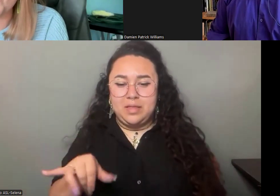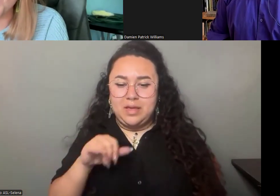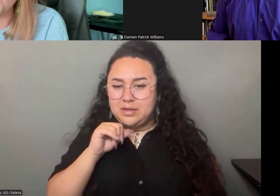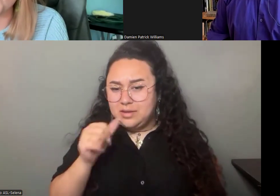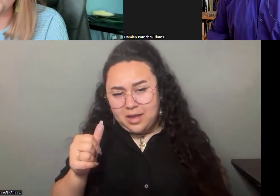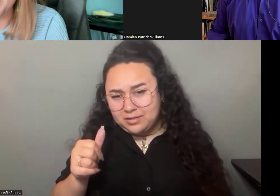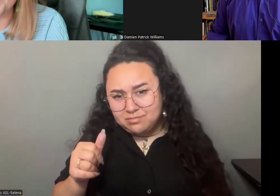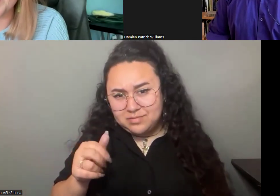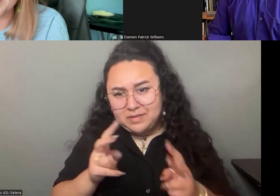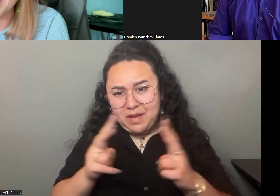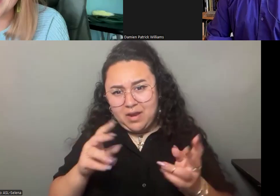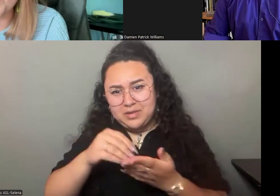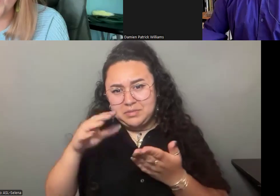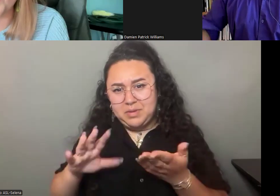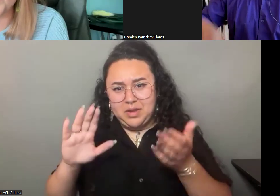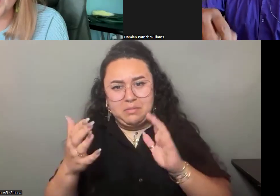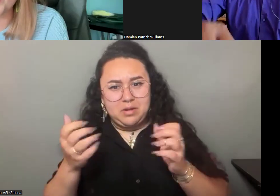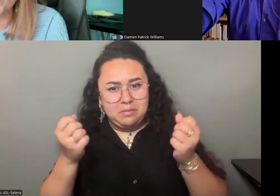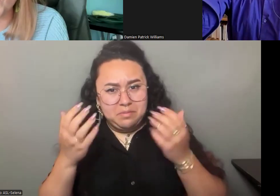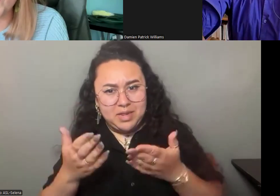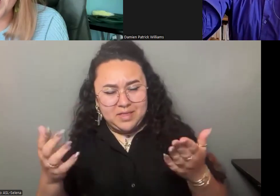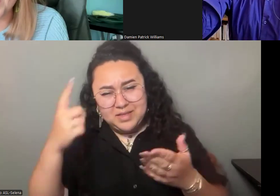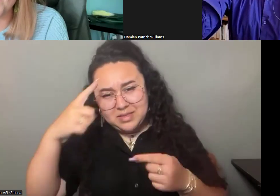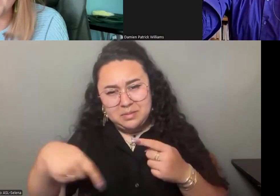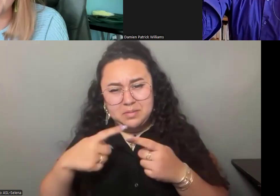costly compared to a lot of things. I think about all the